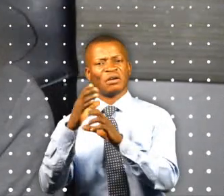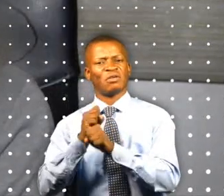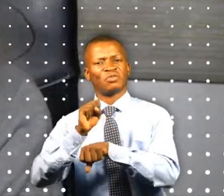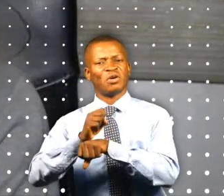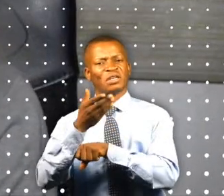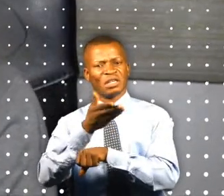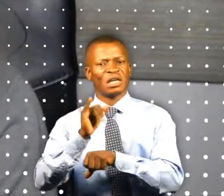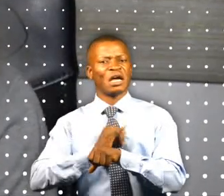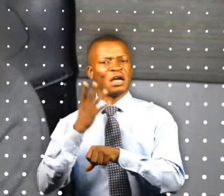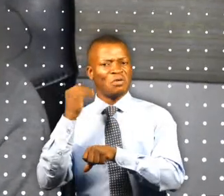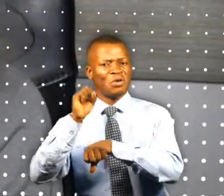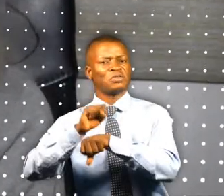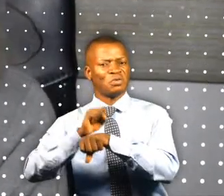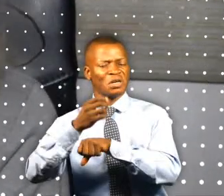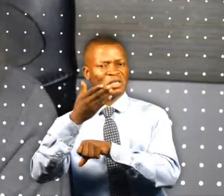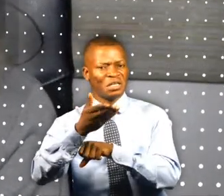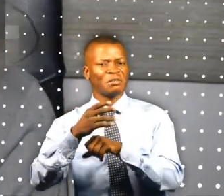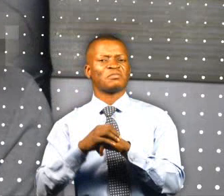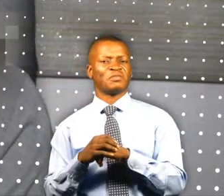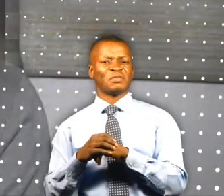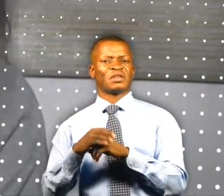got work.